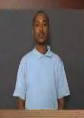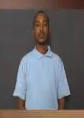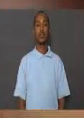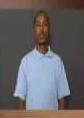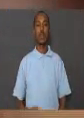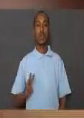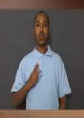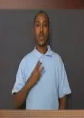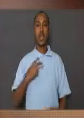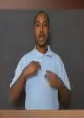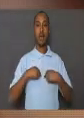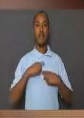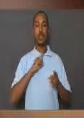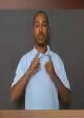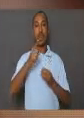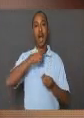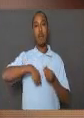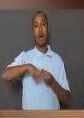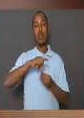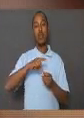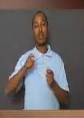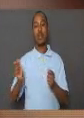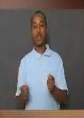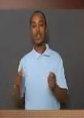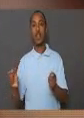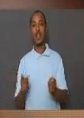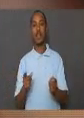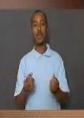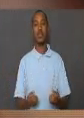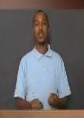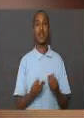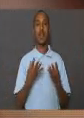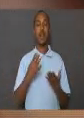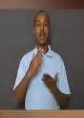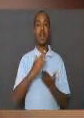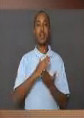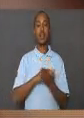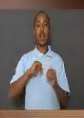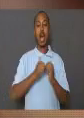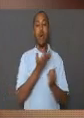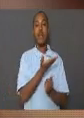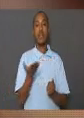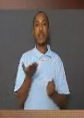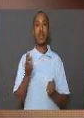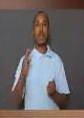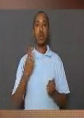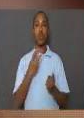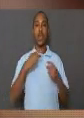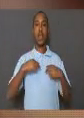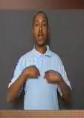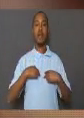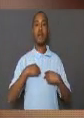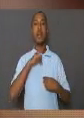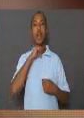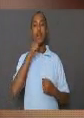We have spoken about fertilizers in several of our lessons. However, we have never